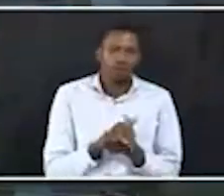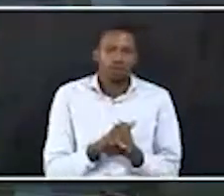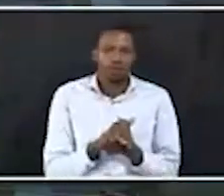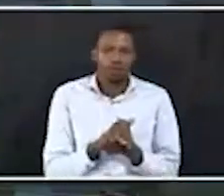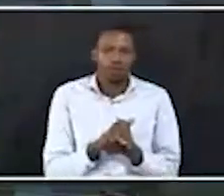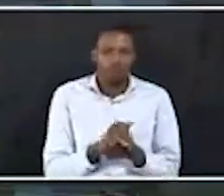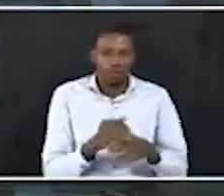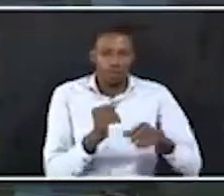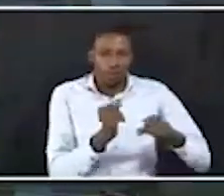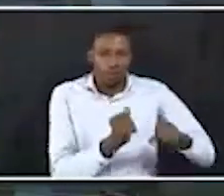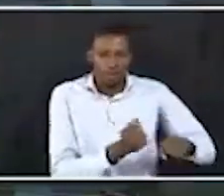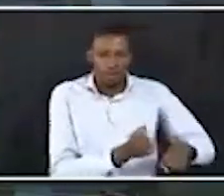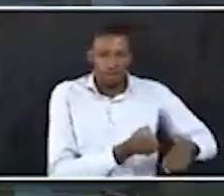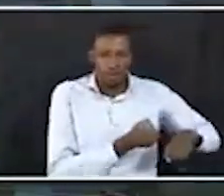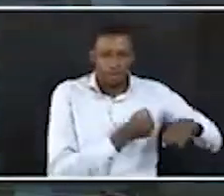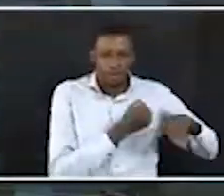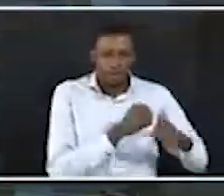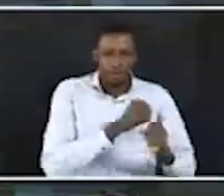Jesus.